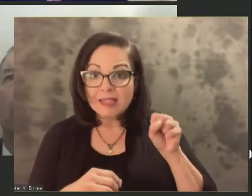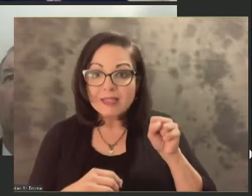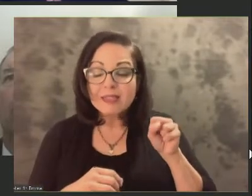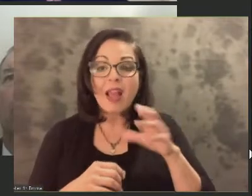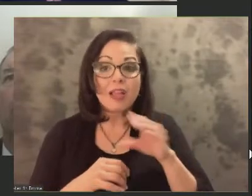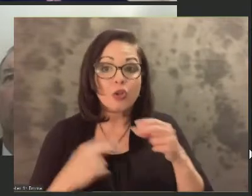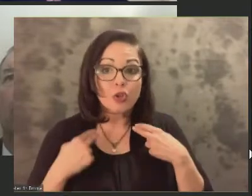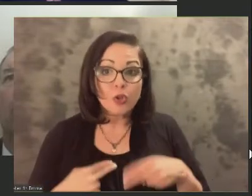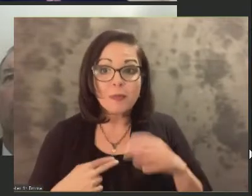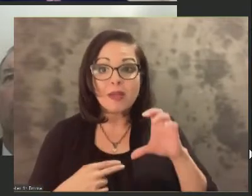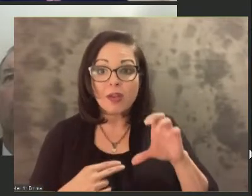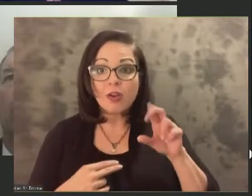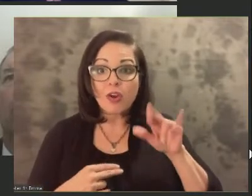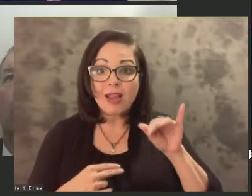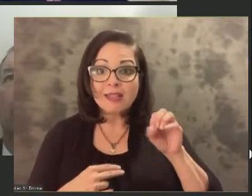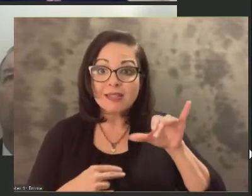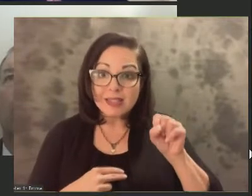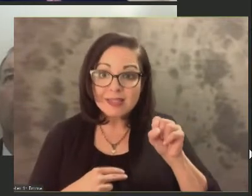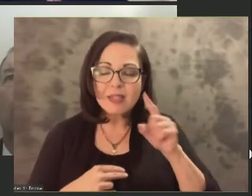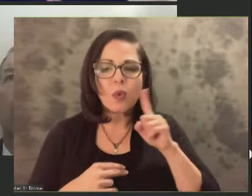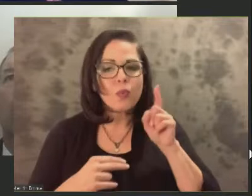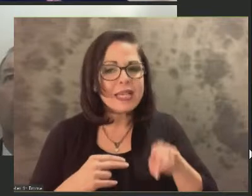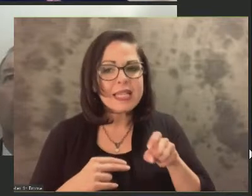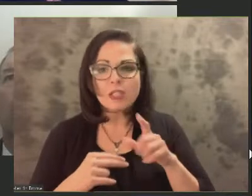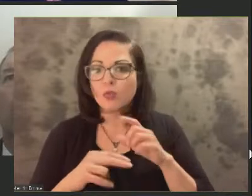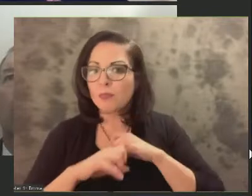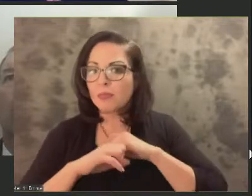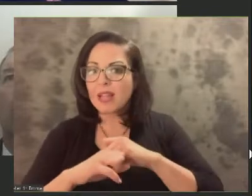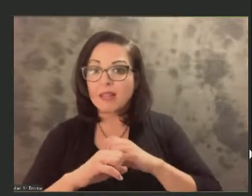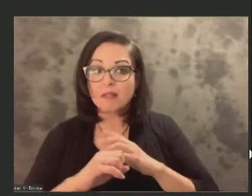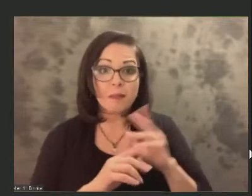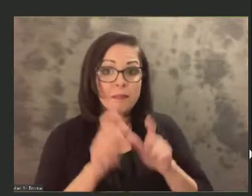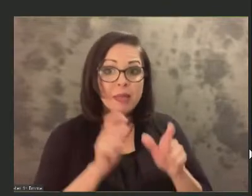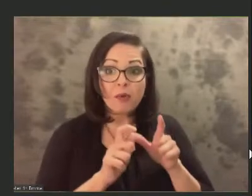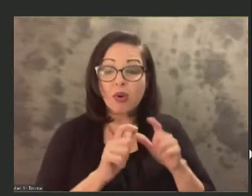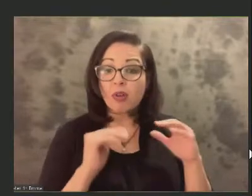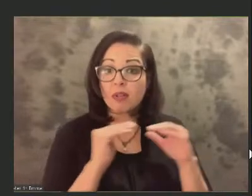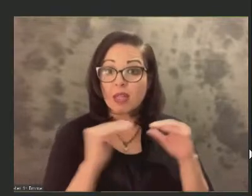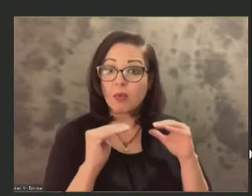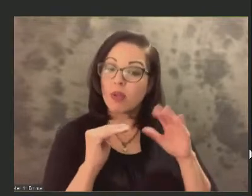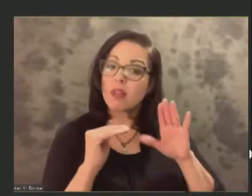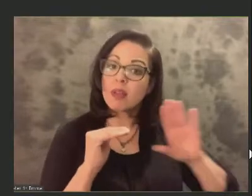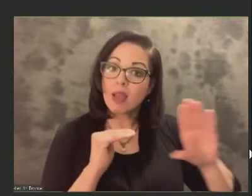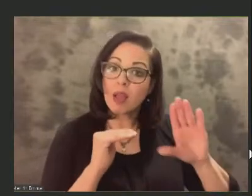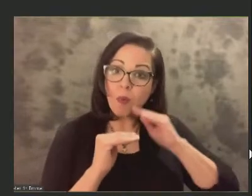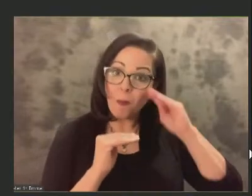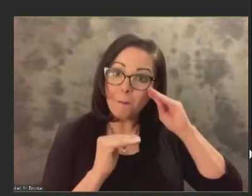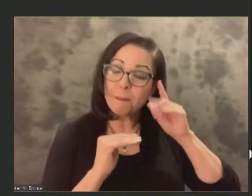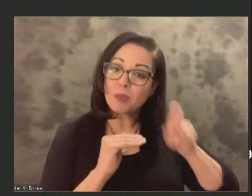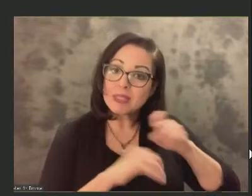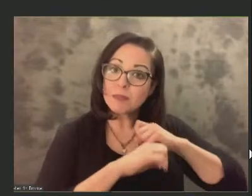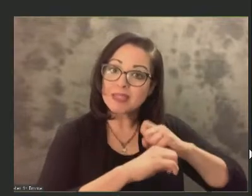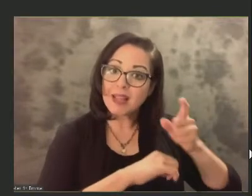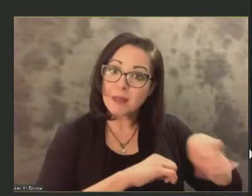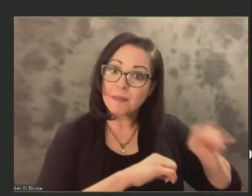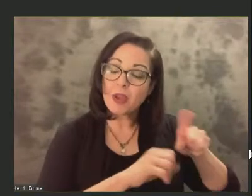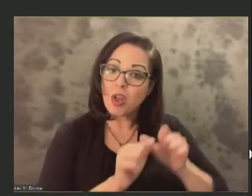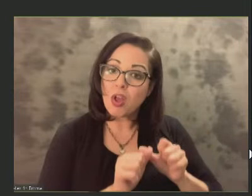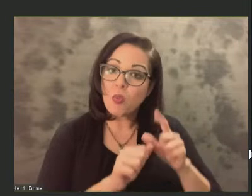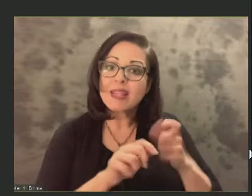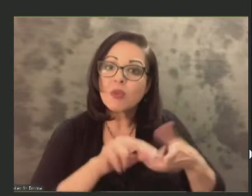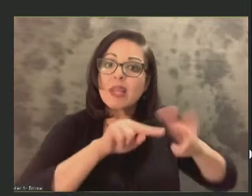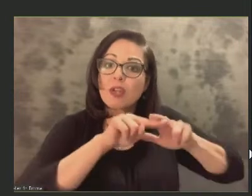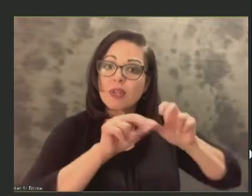to keep people in their homes during the pandemic, which is not over, and we need to increase the long-term supply of affordable housing.